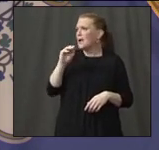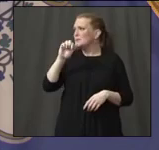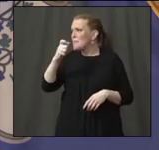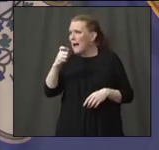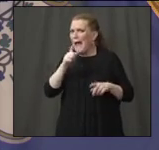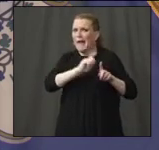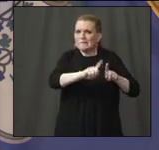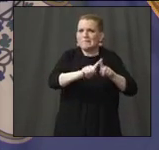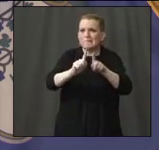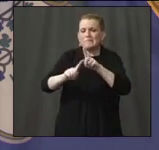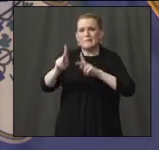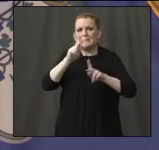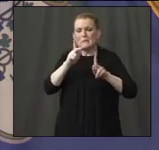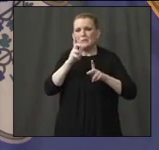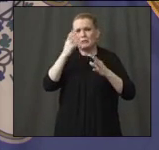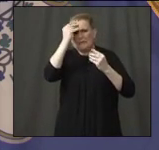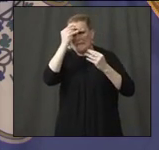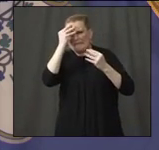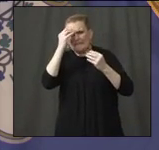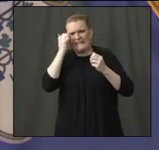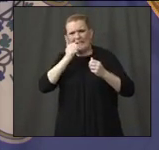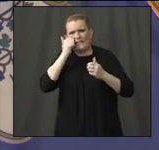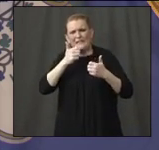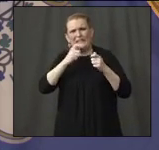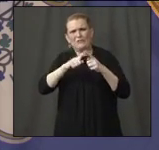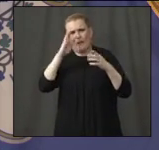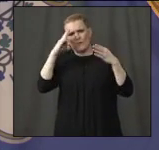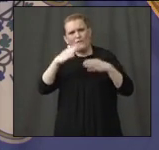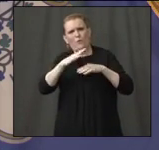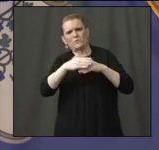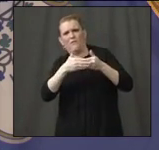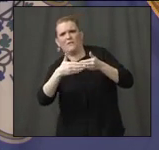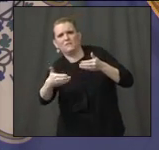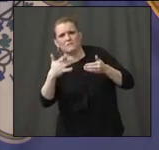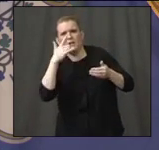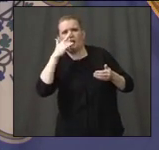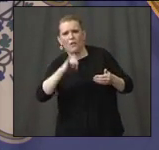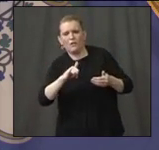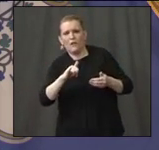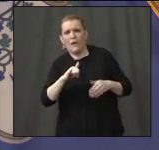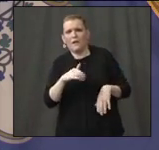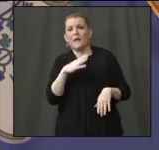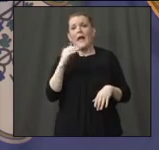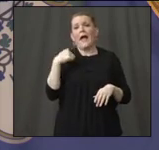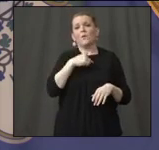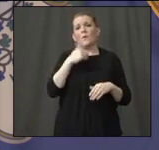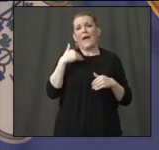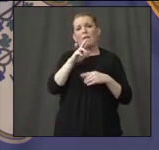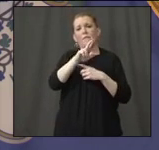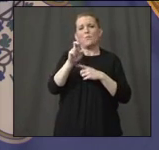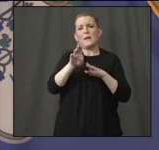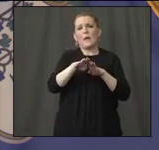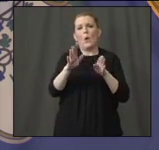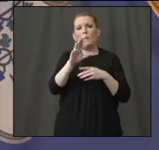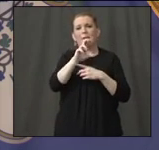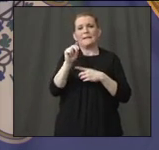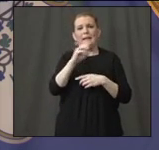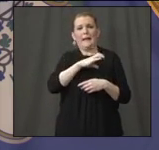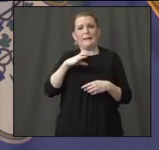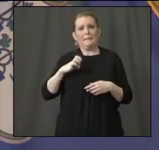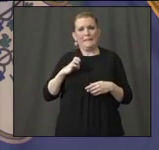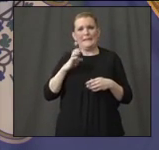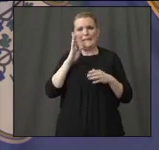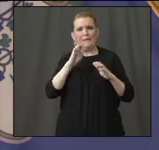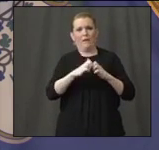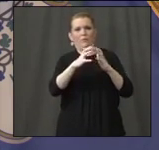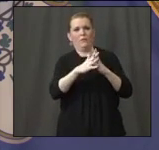committee coming back, the committee to reopen Connecticut. I think it's tomorrow to start answering some of those thoughts about how we play through. Look, we